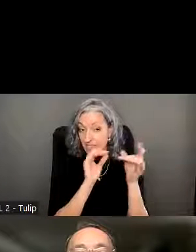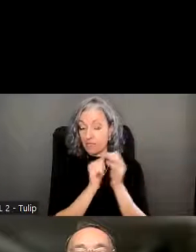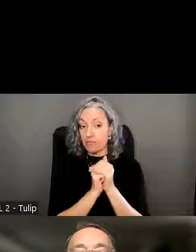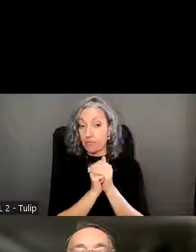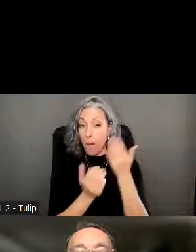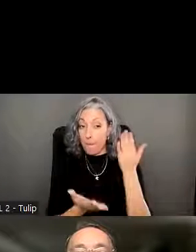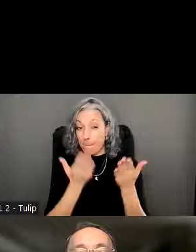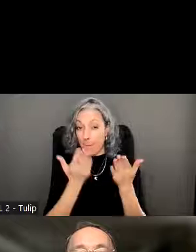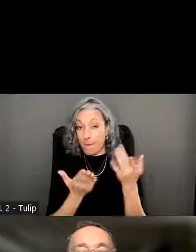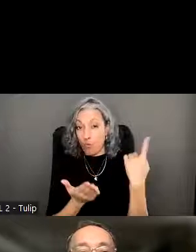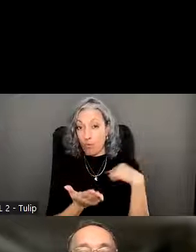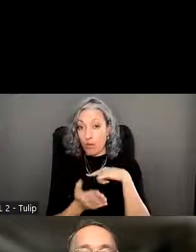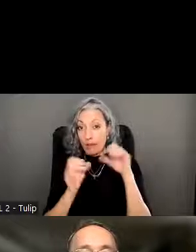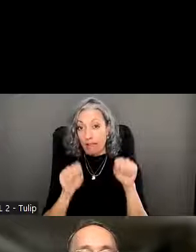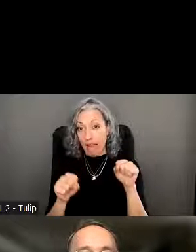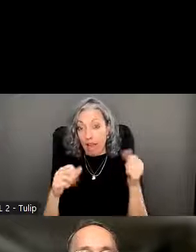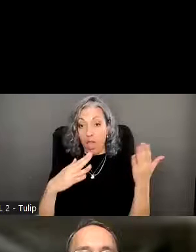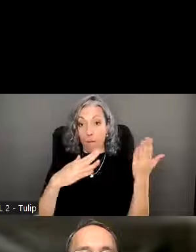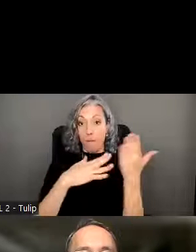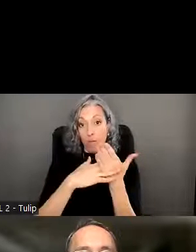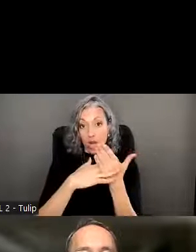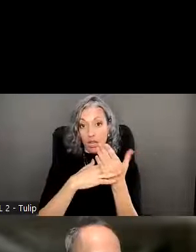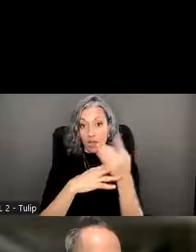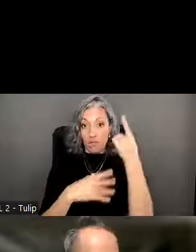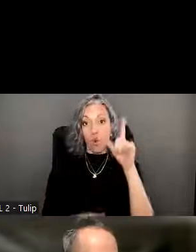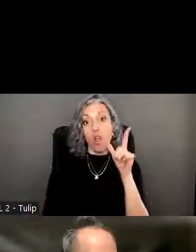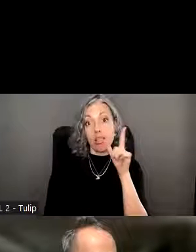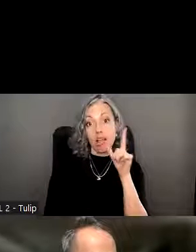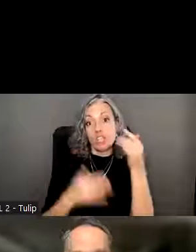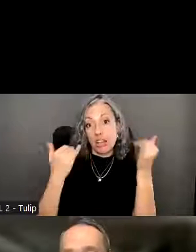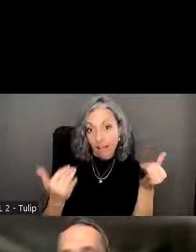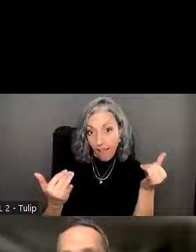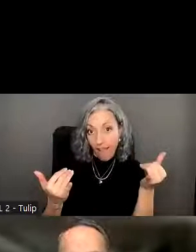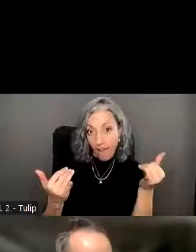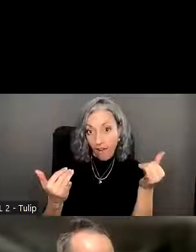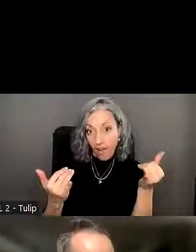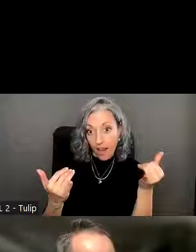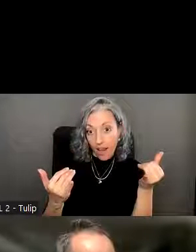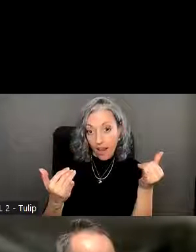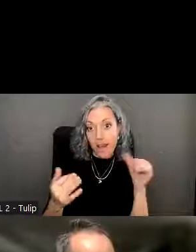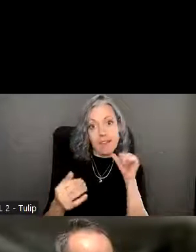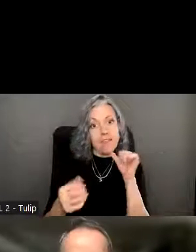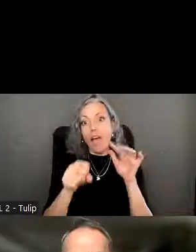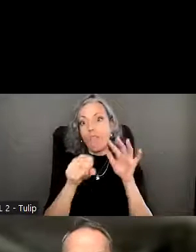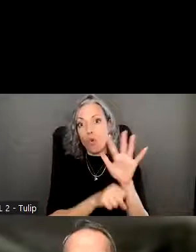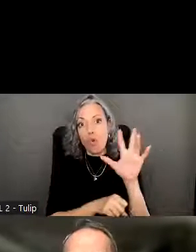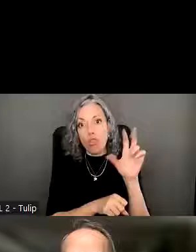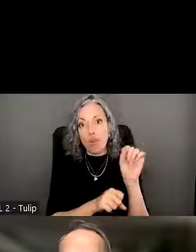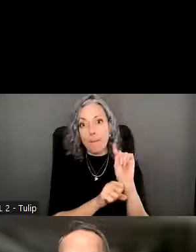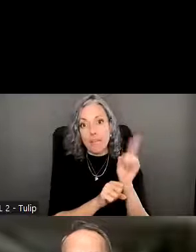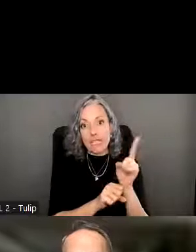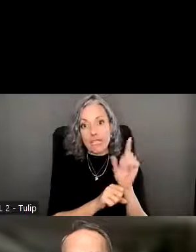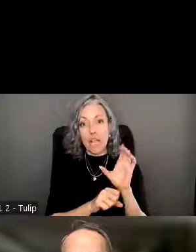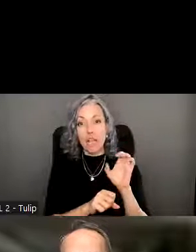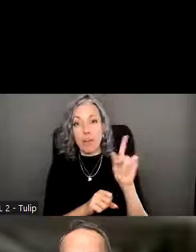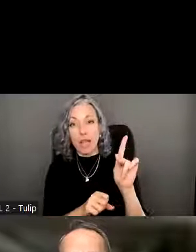maybe we can take a lunch break right now, and instead of the full 30 minutes, why don't we come back